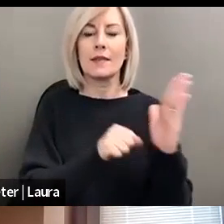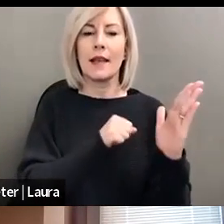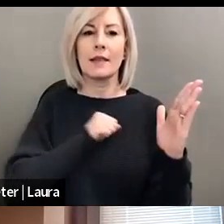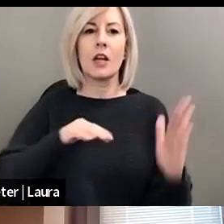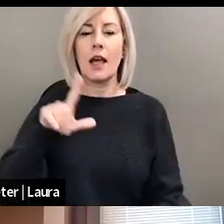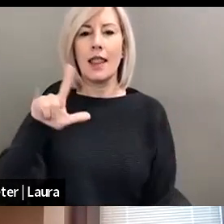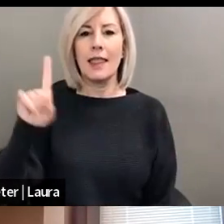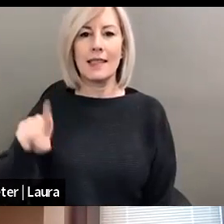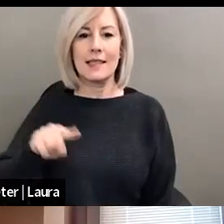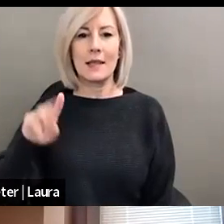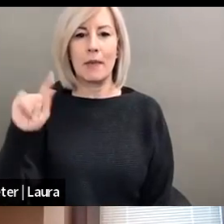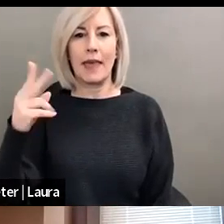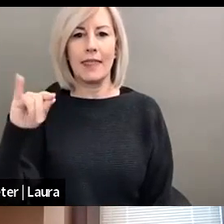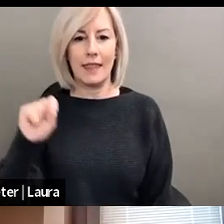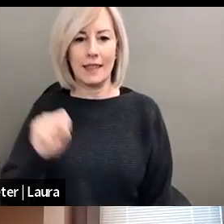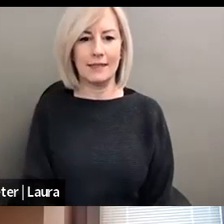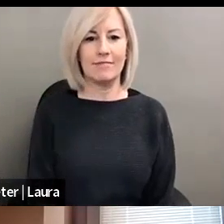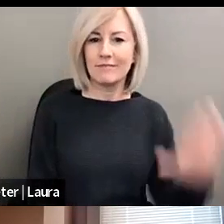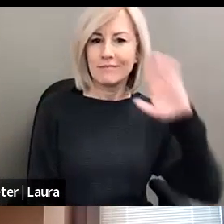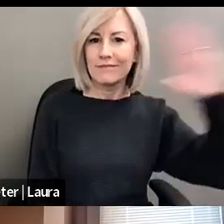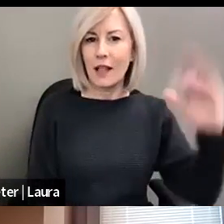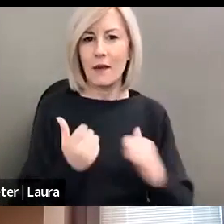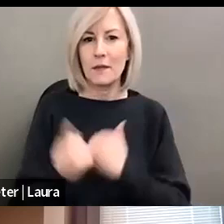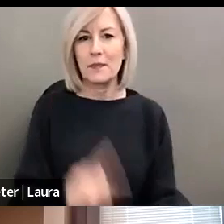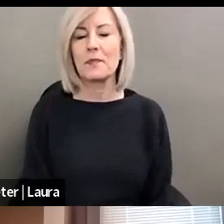Mathis. Hi, everybody.